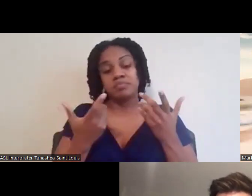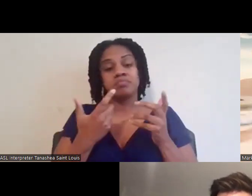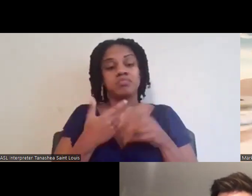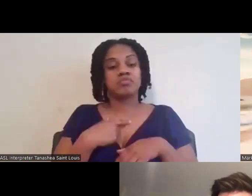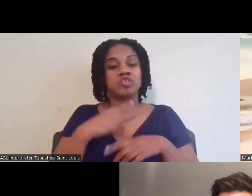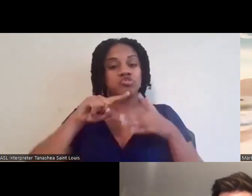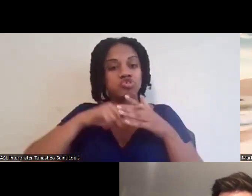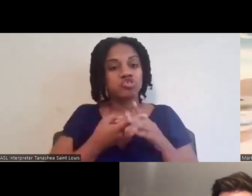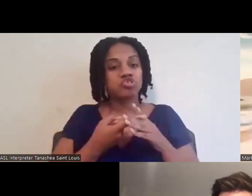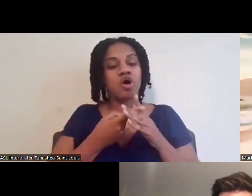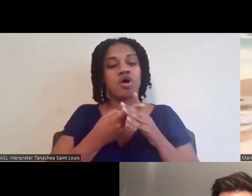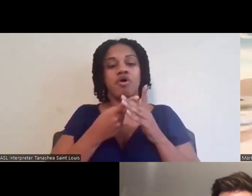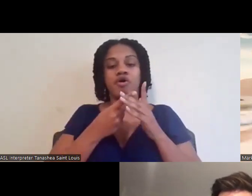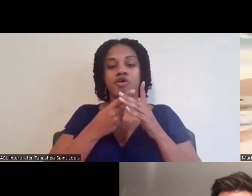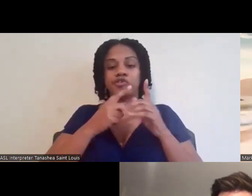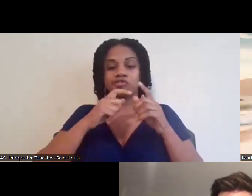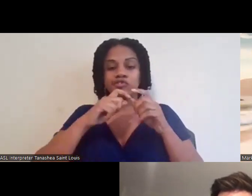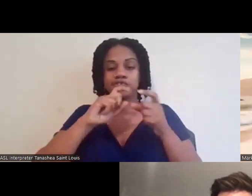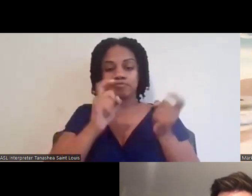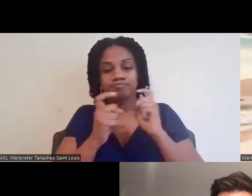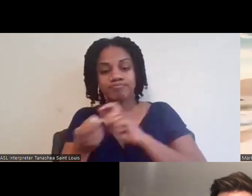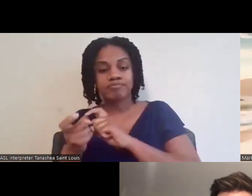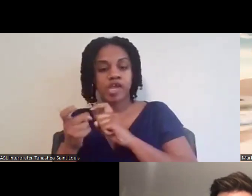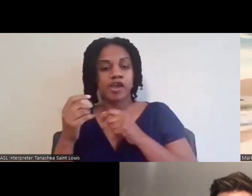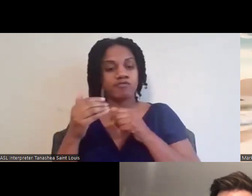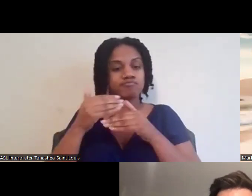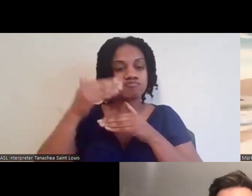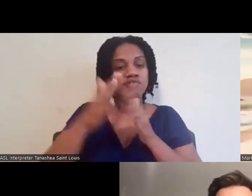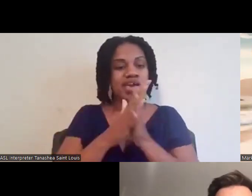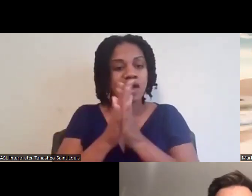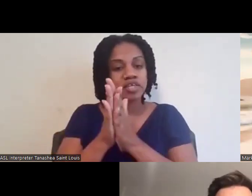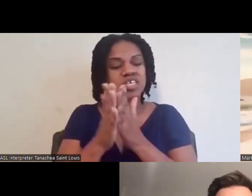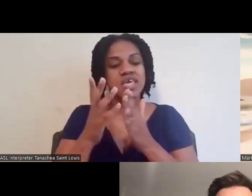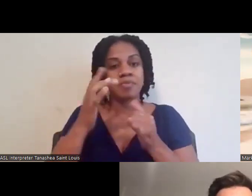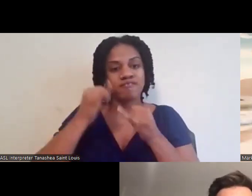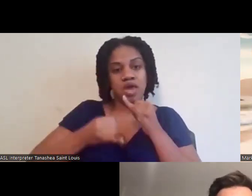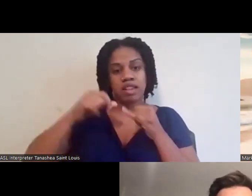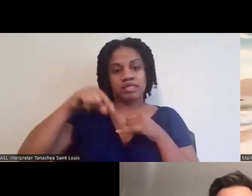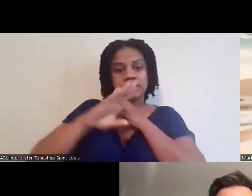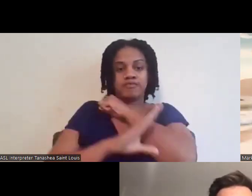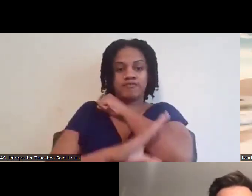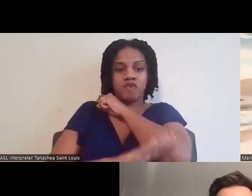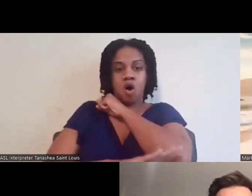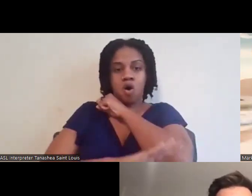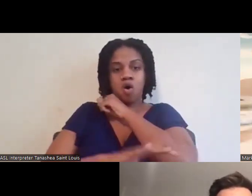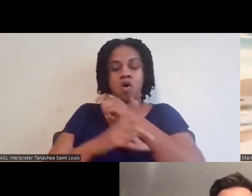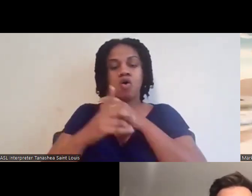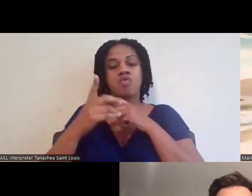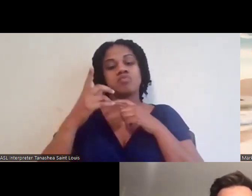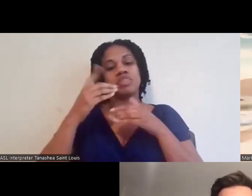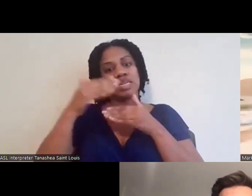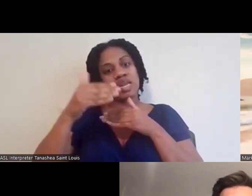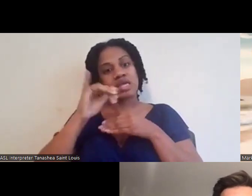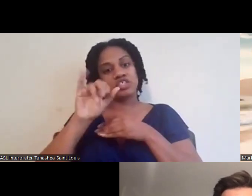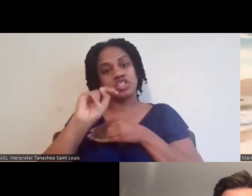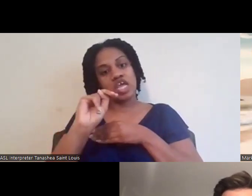start to shape our next round of initiatives that will be finalized this fall and launched next January,